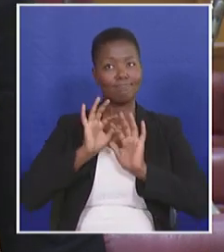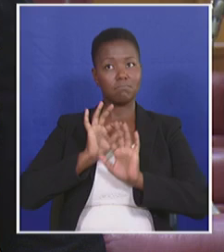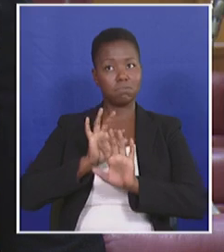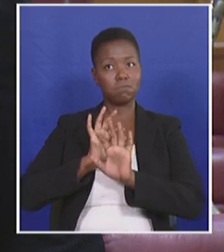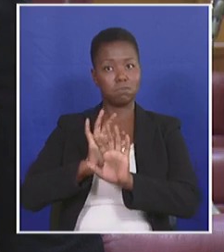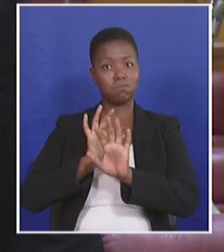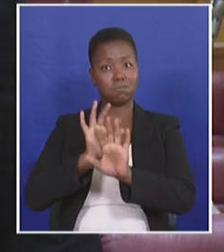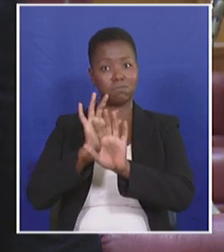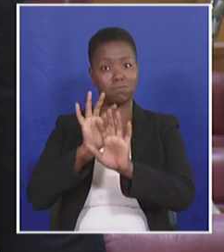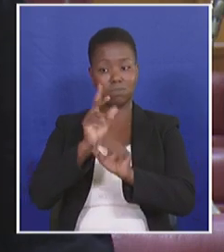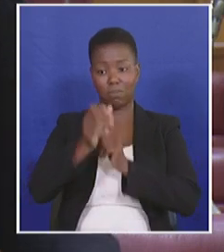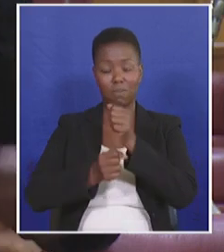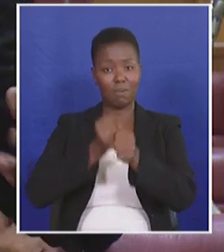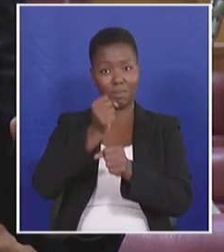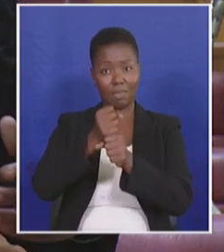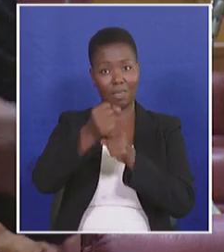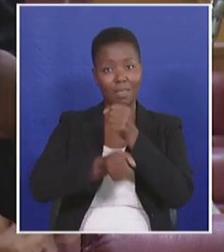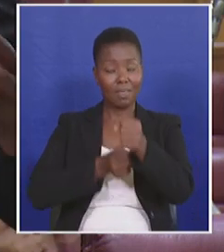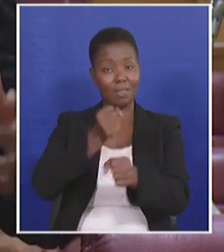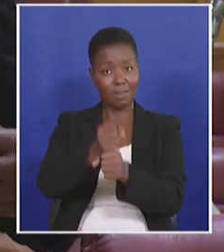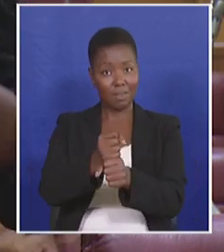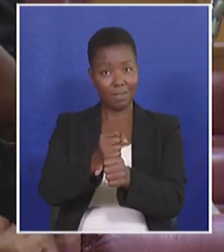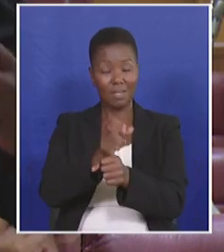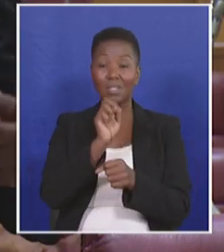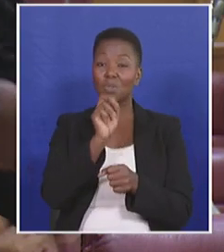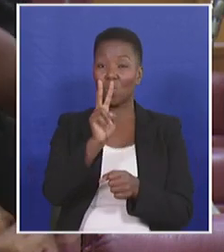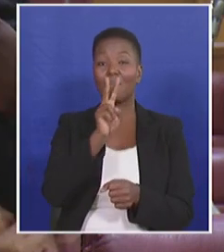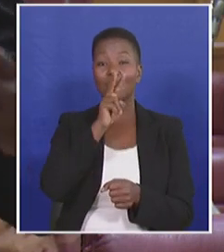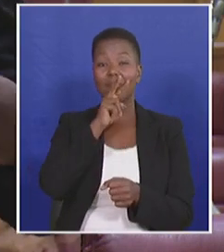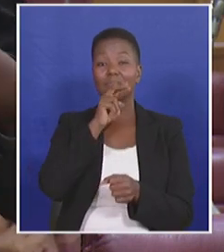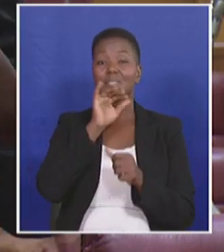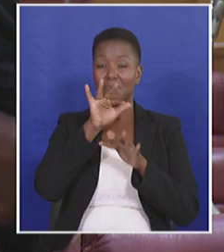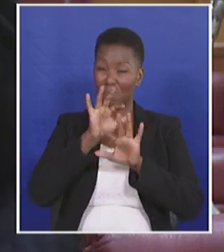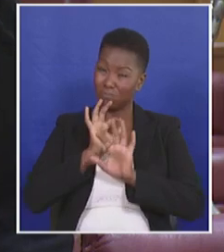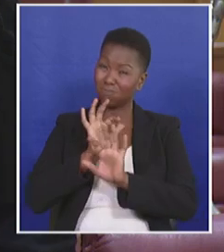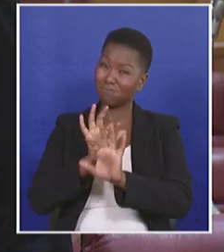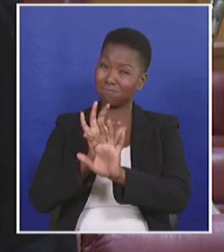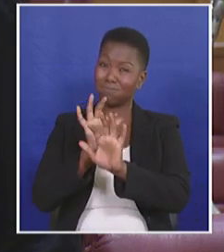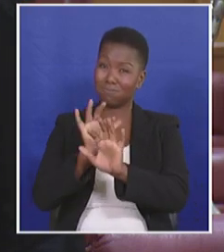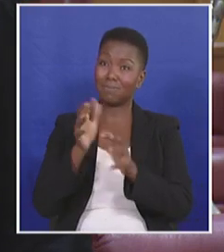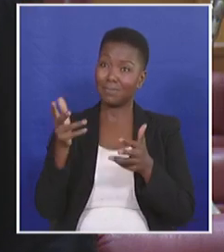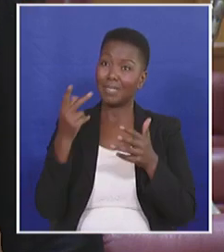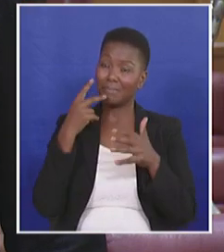country, which tells you that there is a lot of